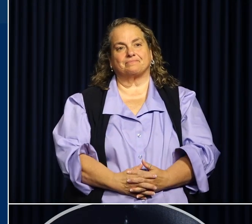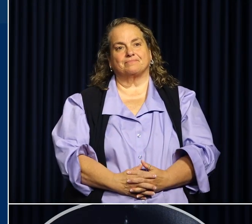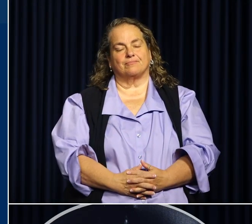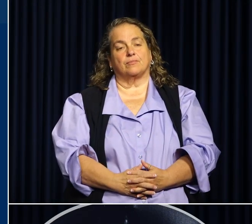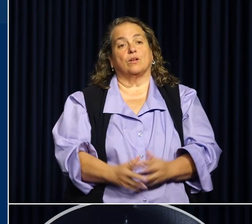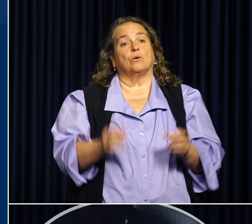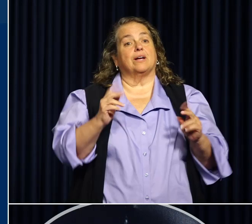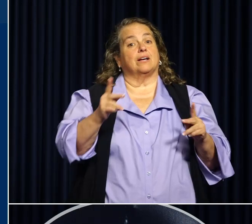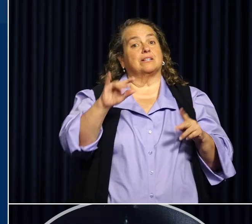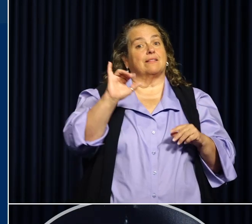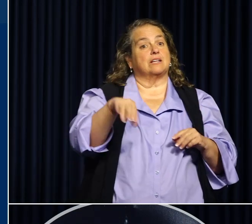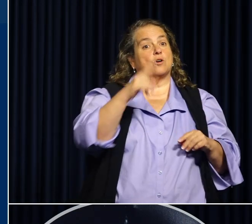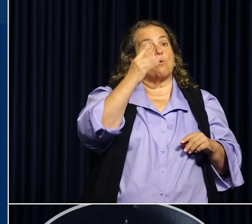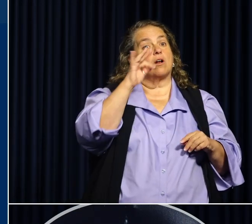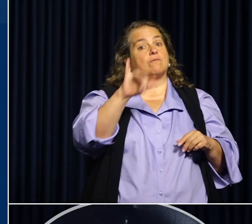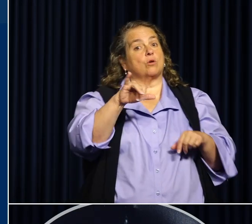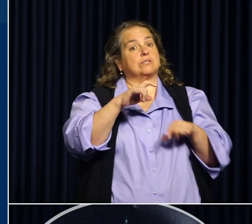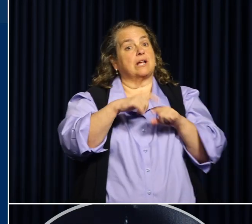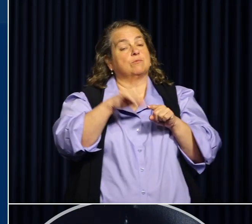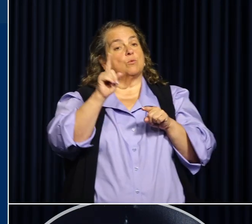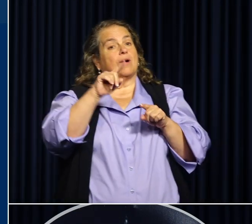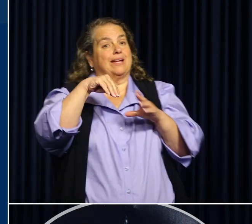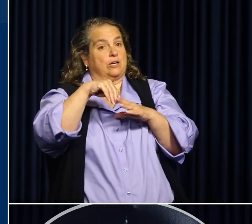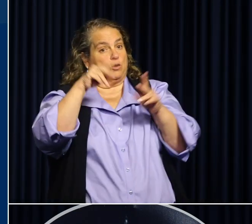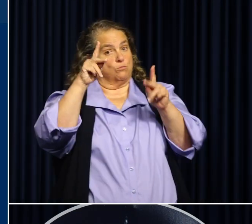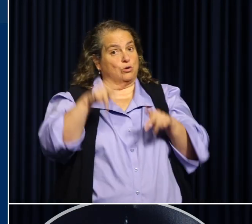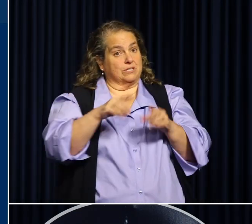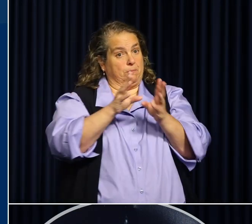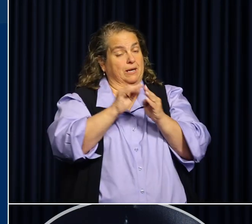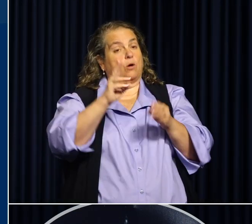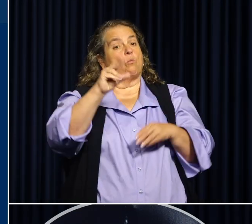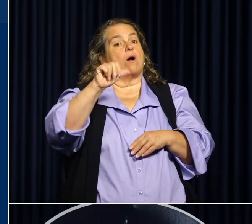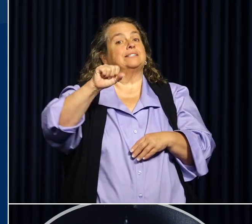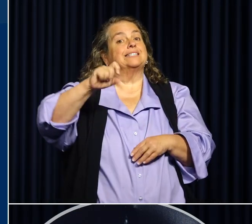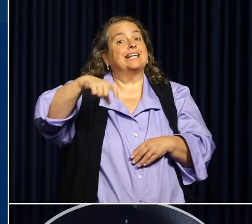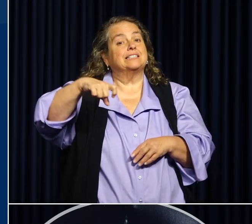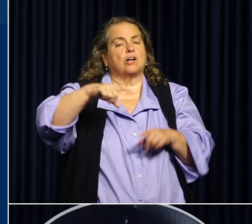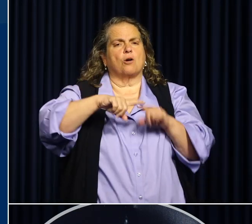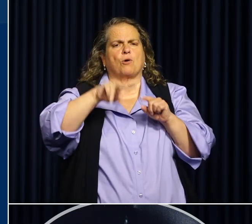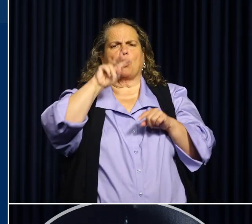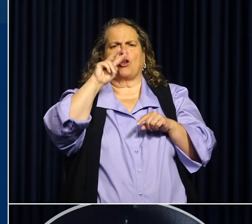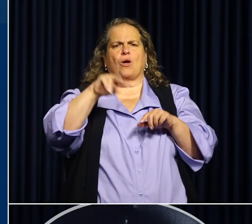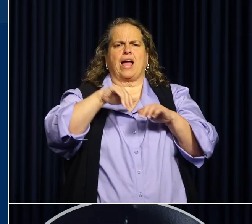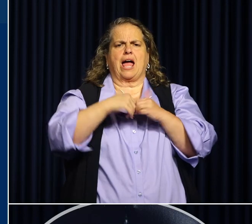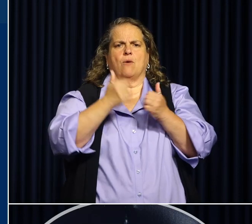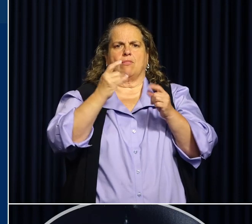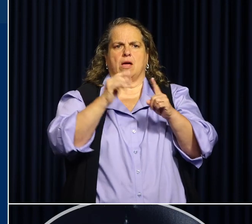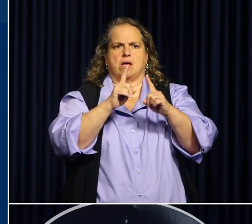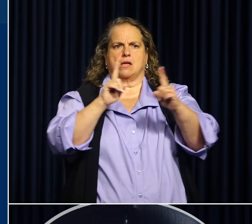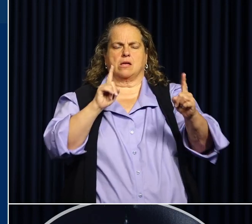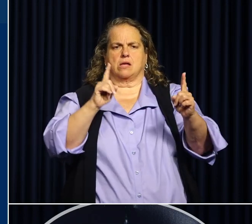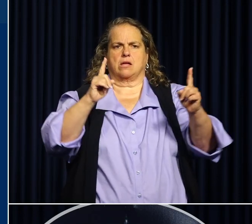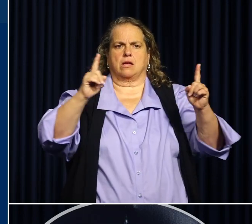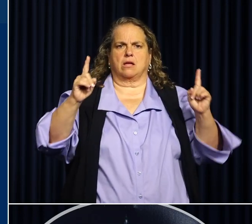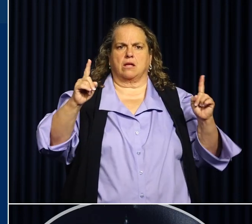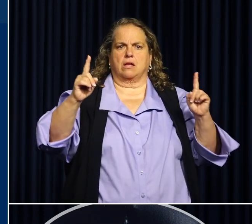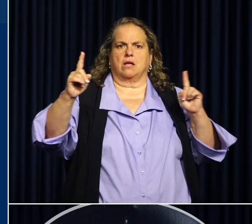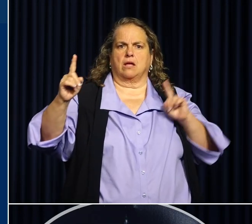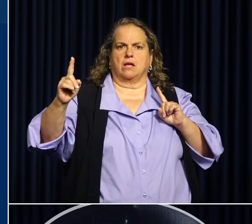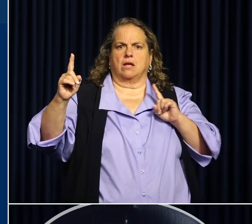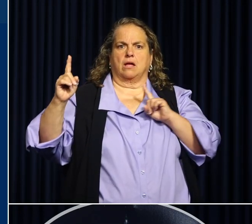All right, so this is one of those times where that in-person meeting was necessary, but look at the way they're doing it in Nolan